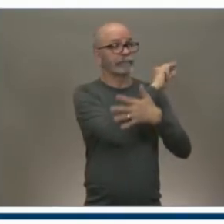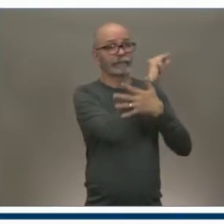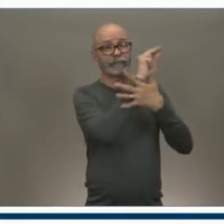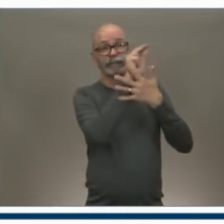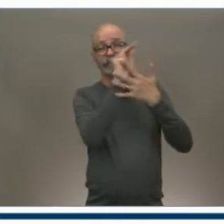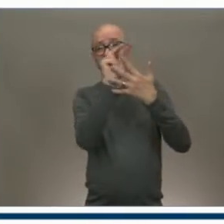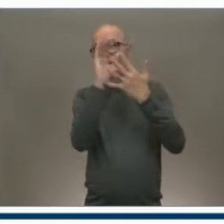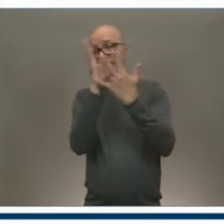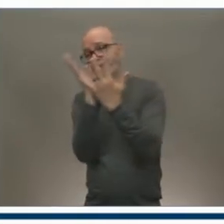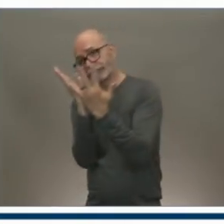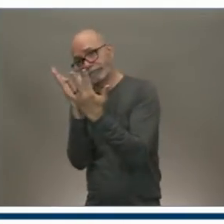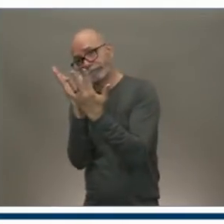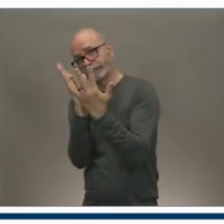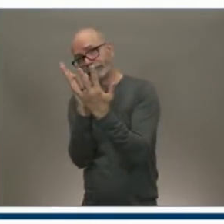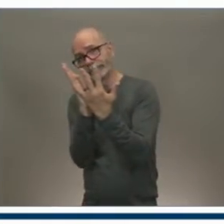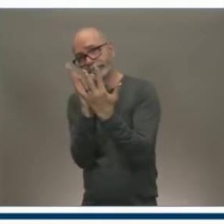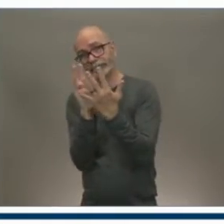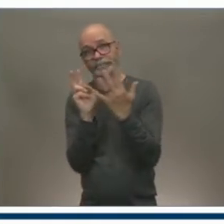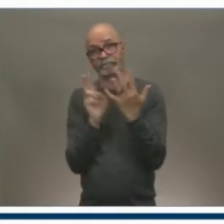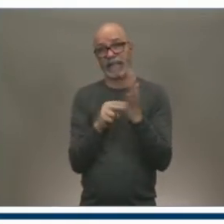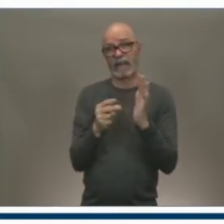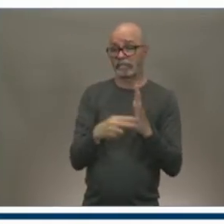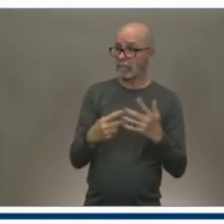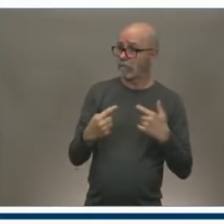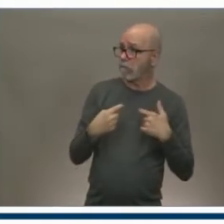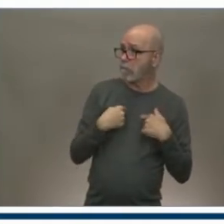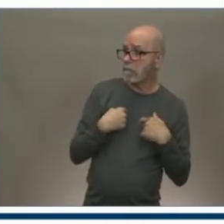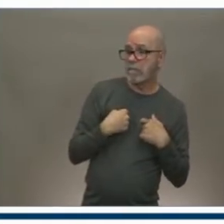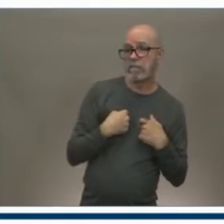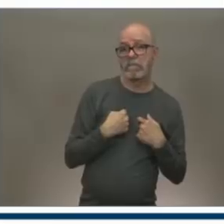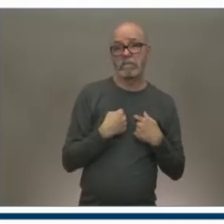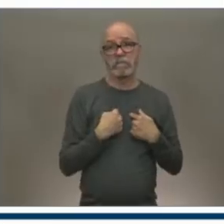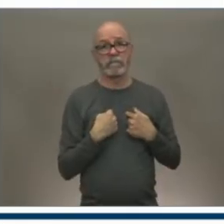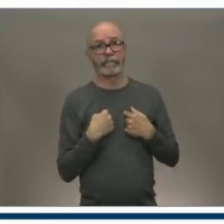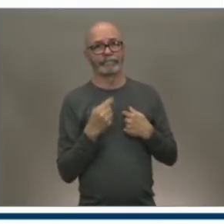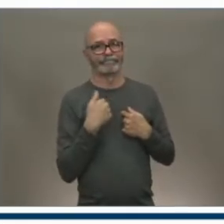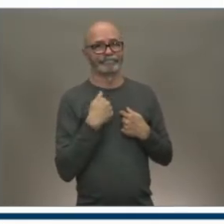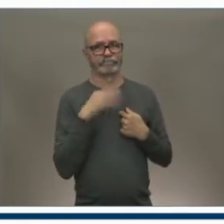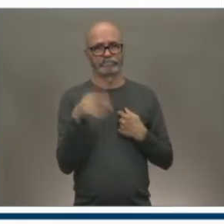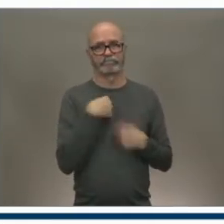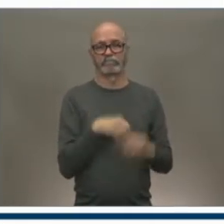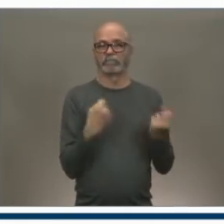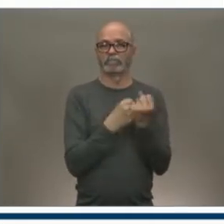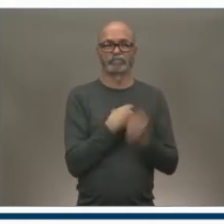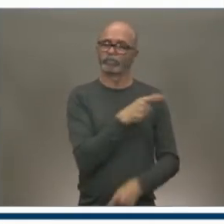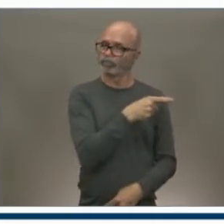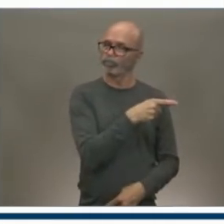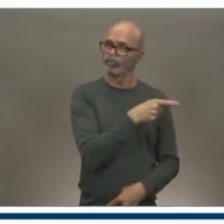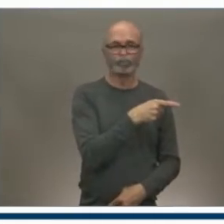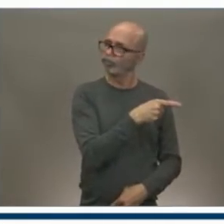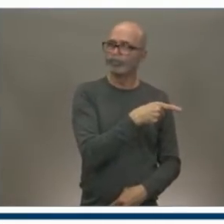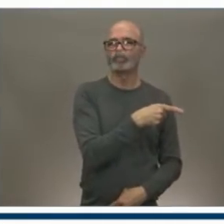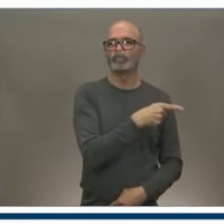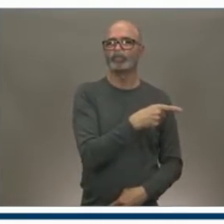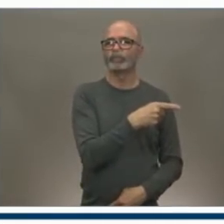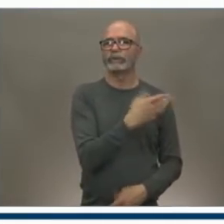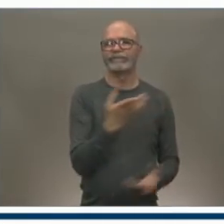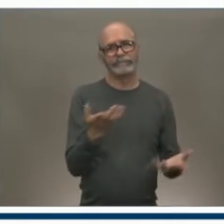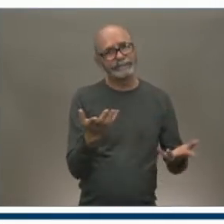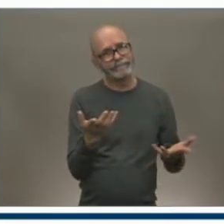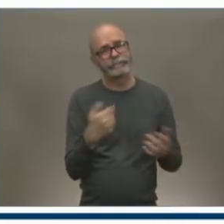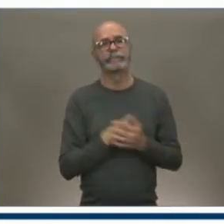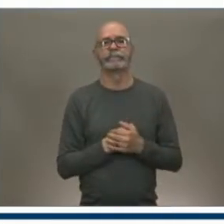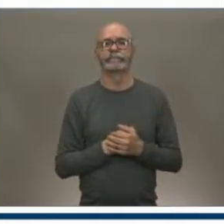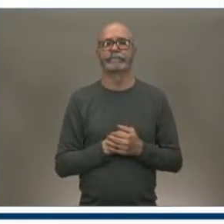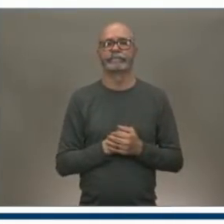own interests behind the interests of the entire community and the population. Go ahead with your follow-up,